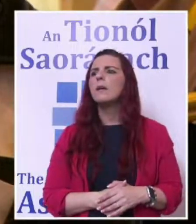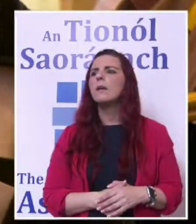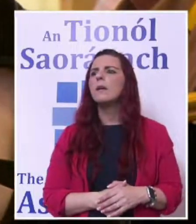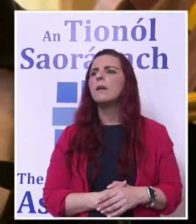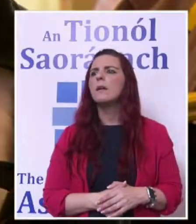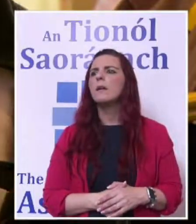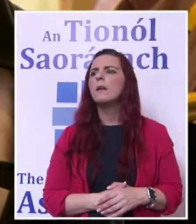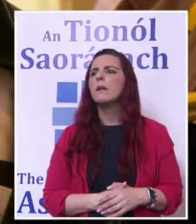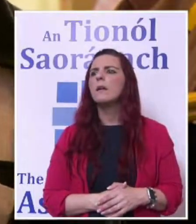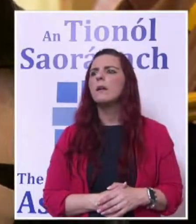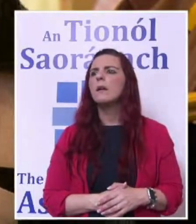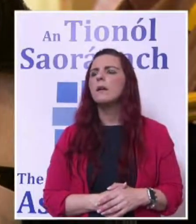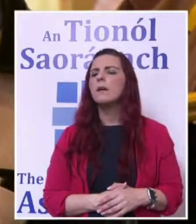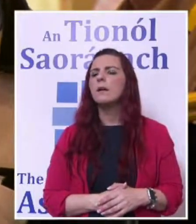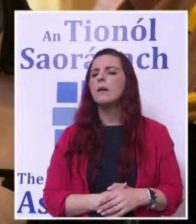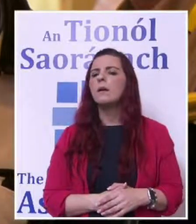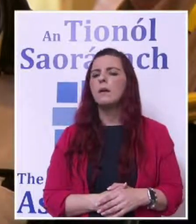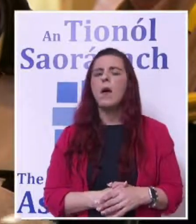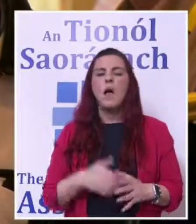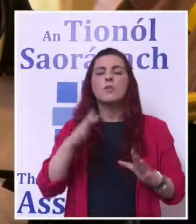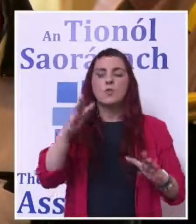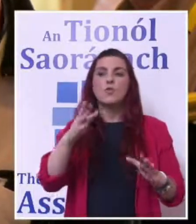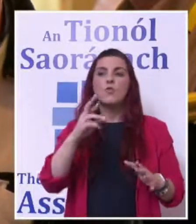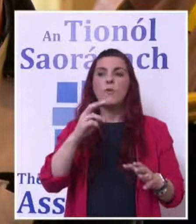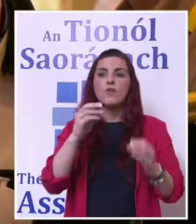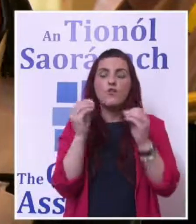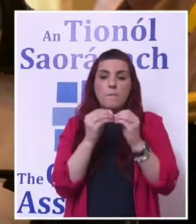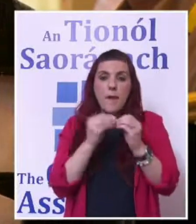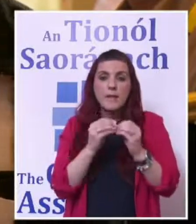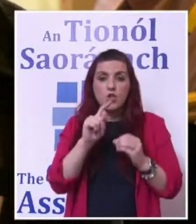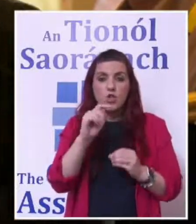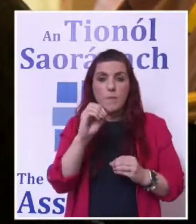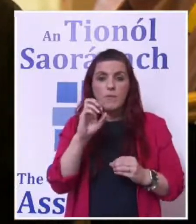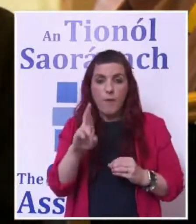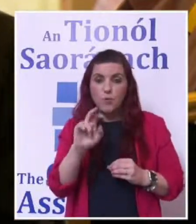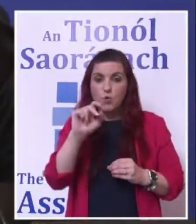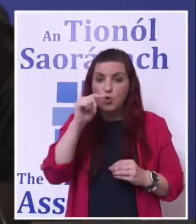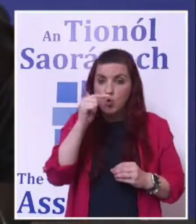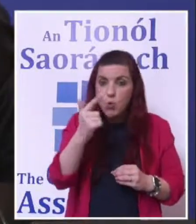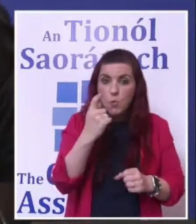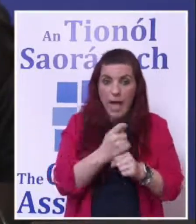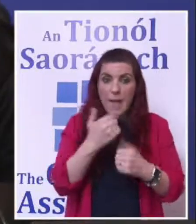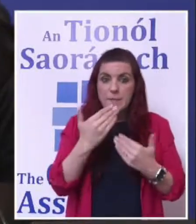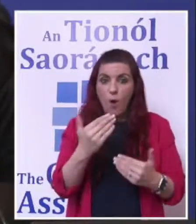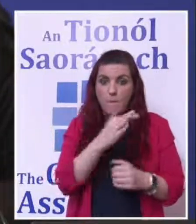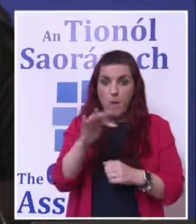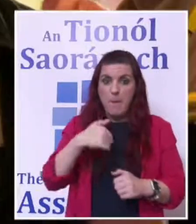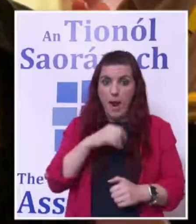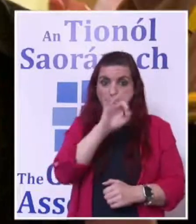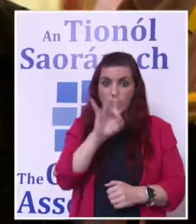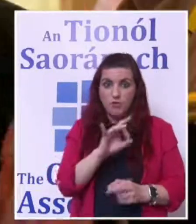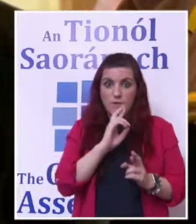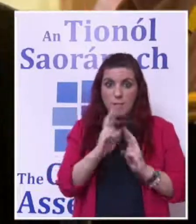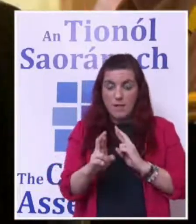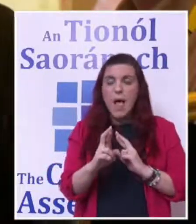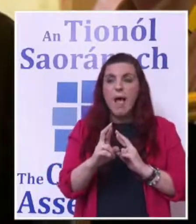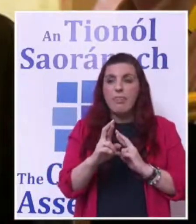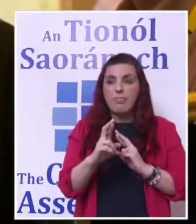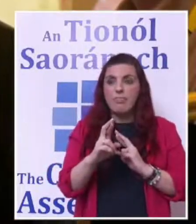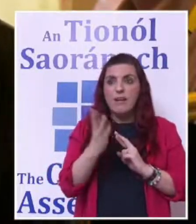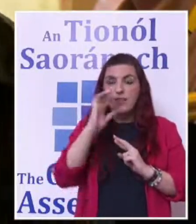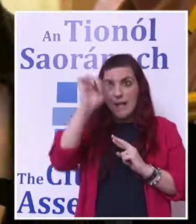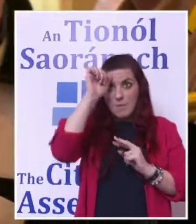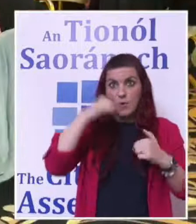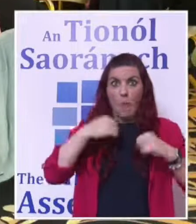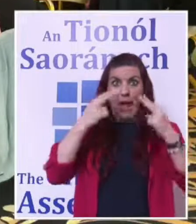Questions I've asked, and it just tells me that I need to read the terms of reference a little bit more. No, in fact, I should learn them off by heart. That's